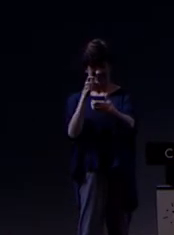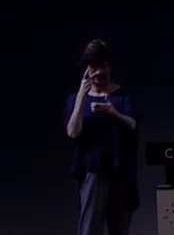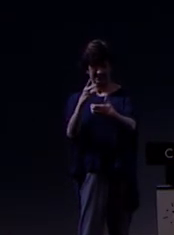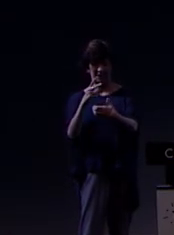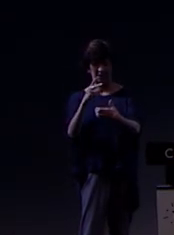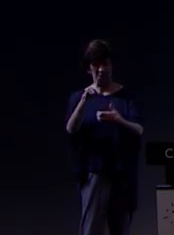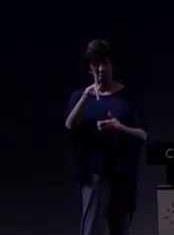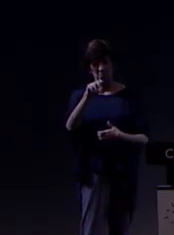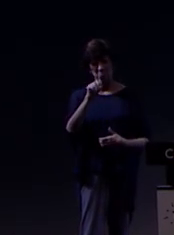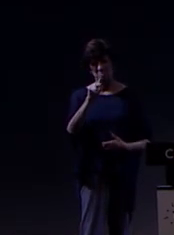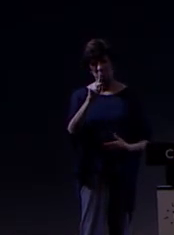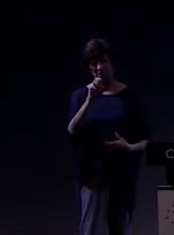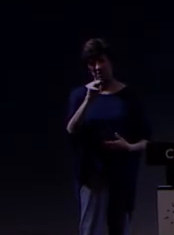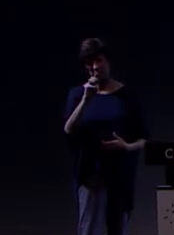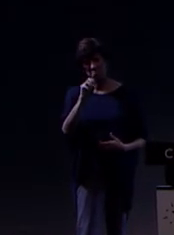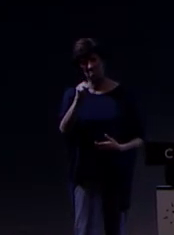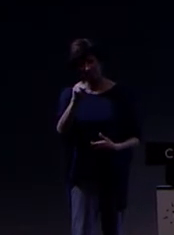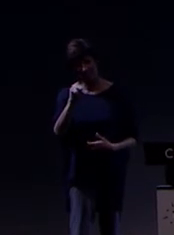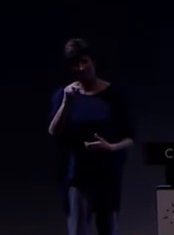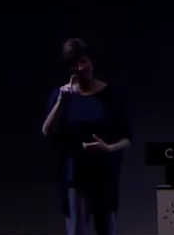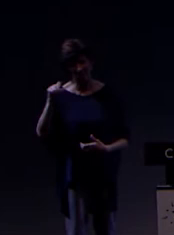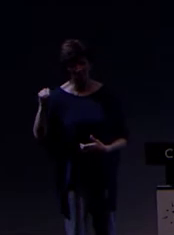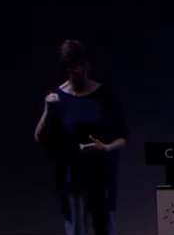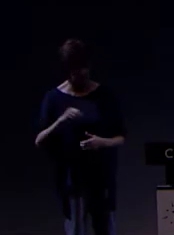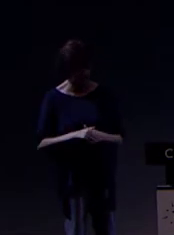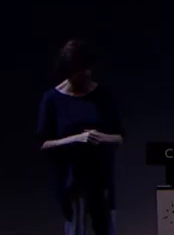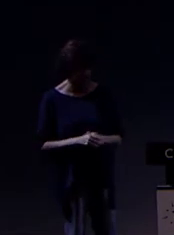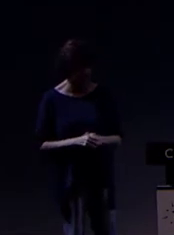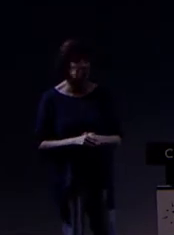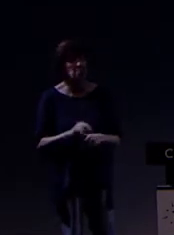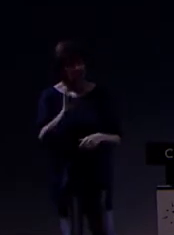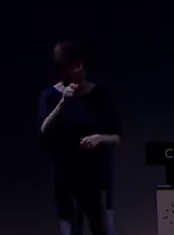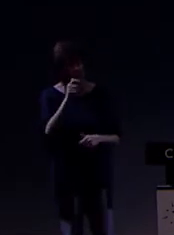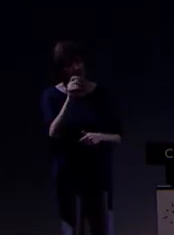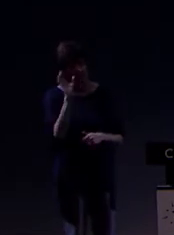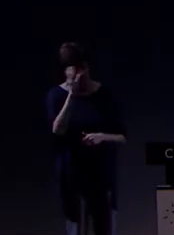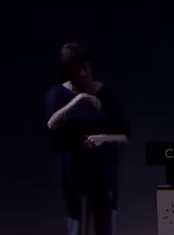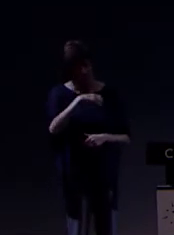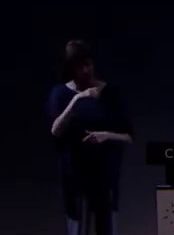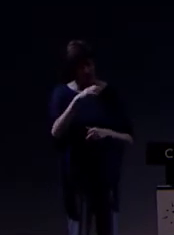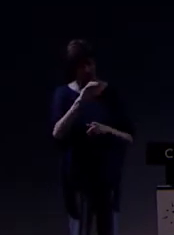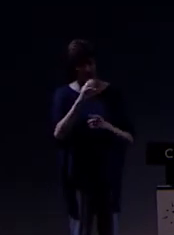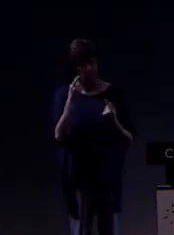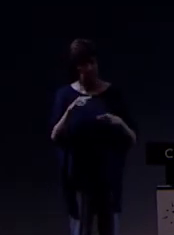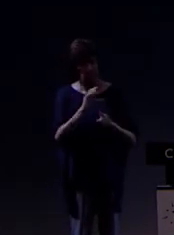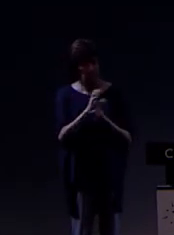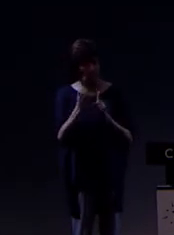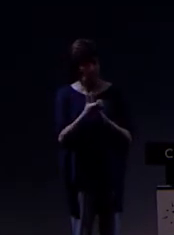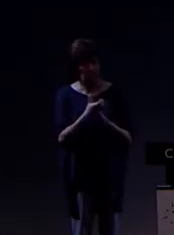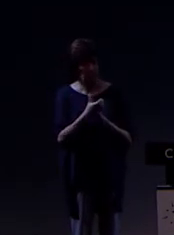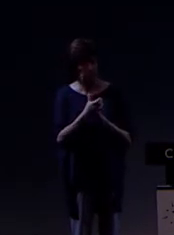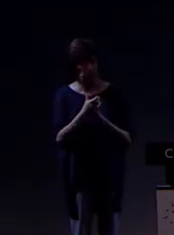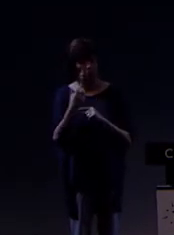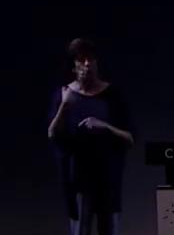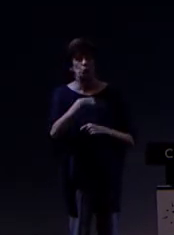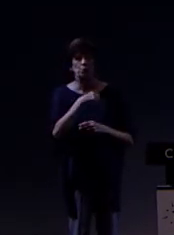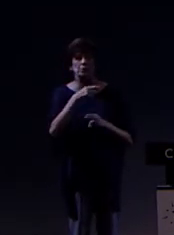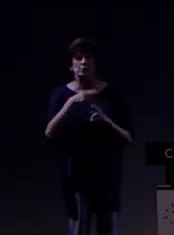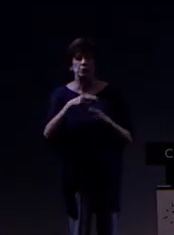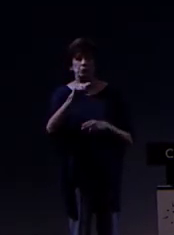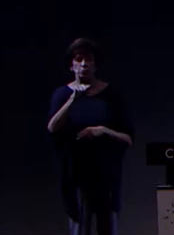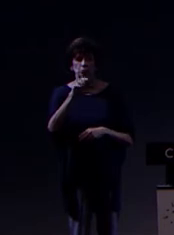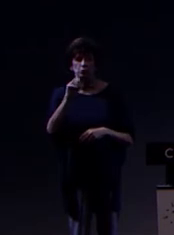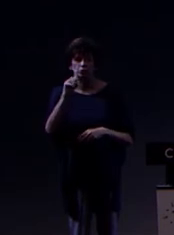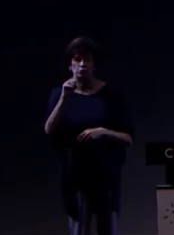Pokemon Go. But this is one of the really bizarre things about what's happening in culture right now. Because as we start geotagging things, these